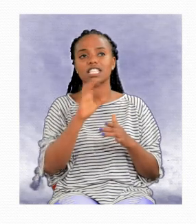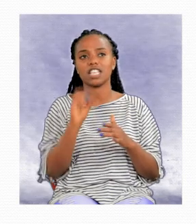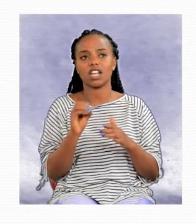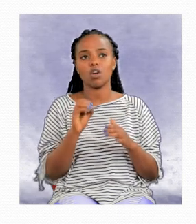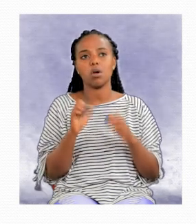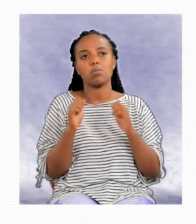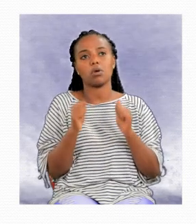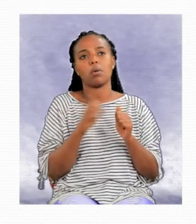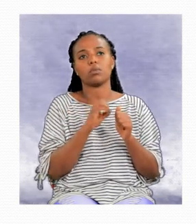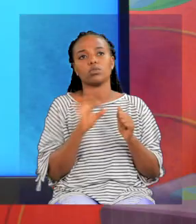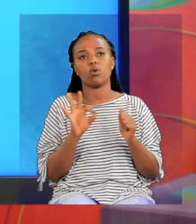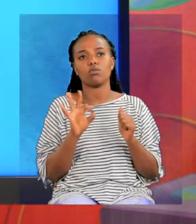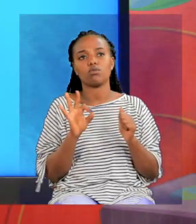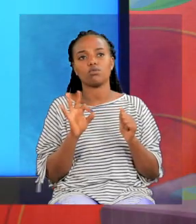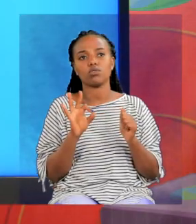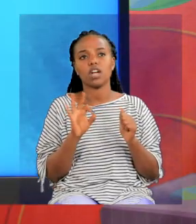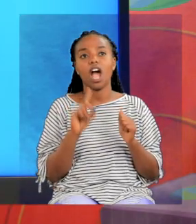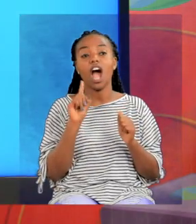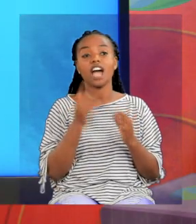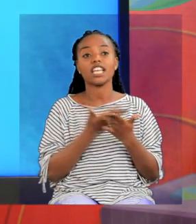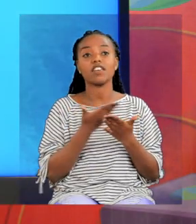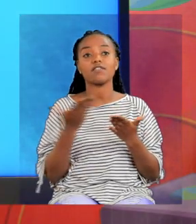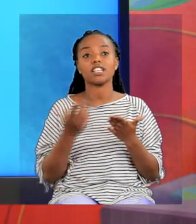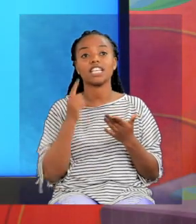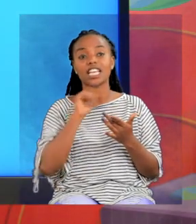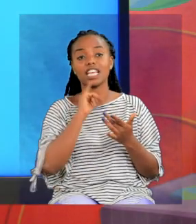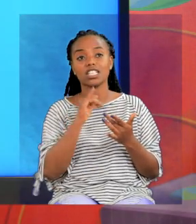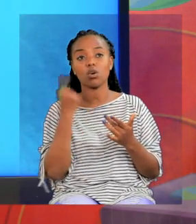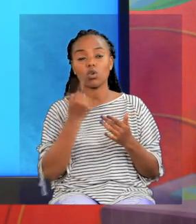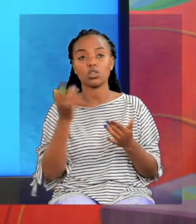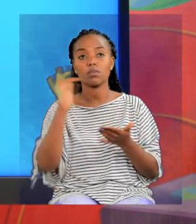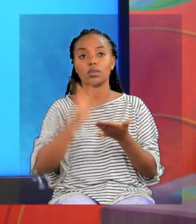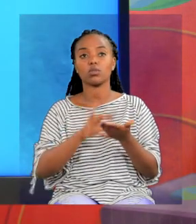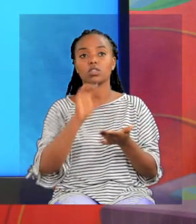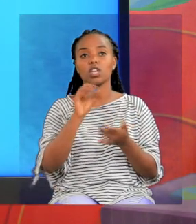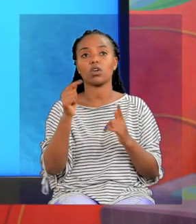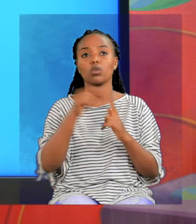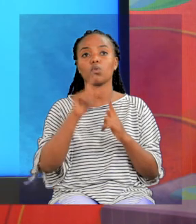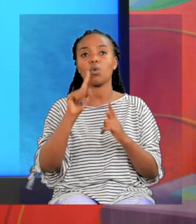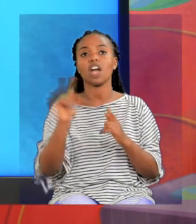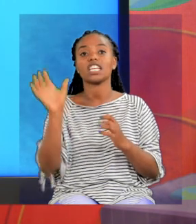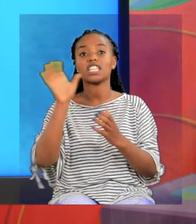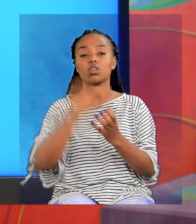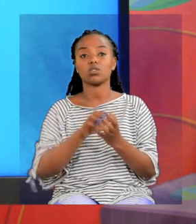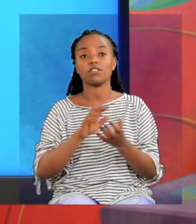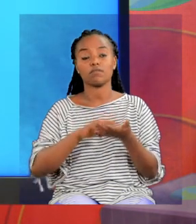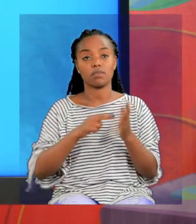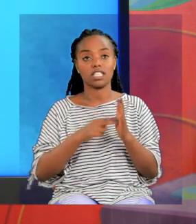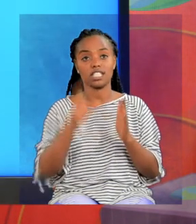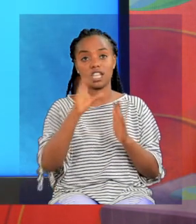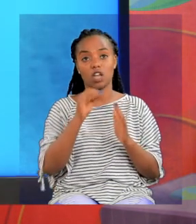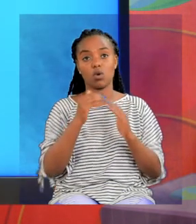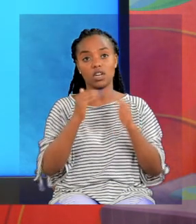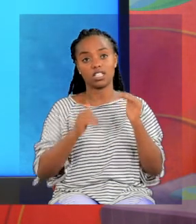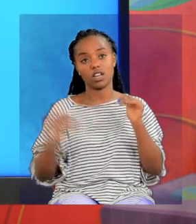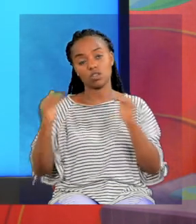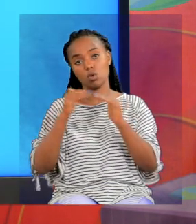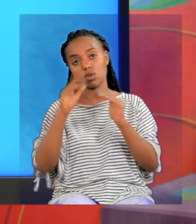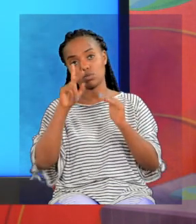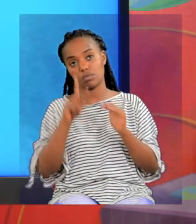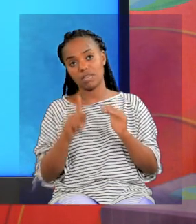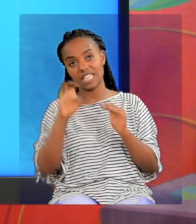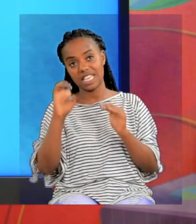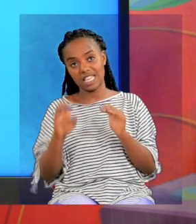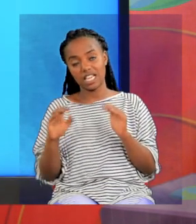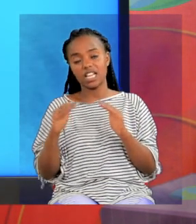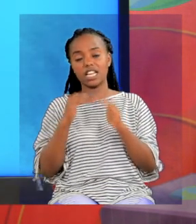and probability of an event is always between 0 and 1 inclusive, which means 0 is less than or equal to probability of